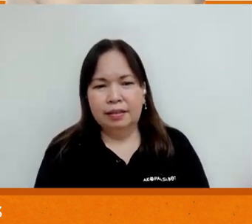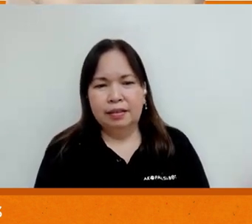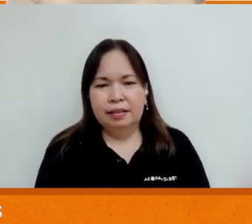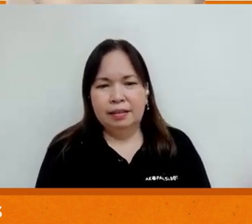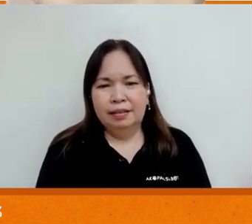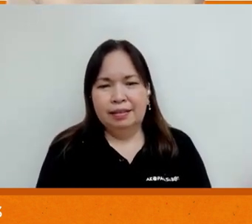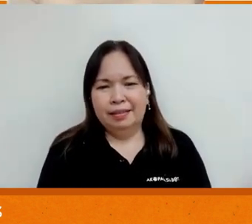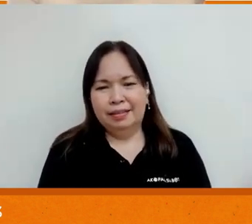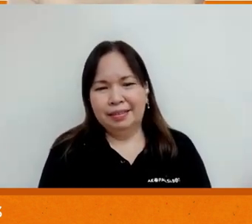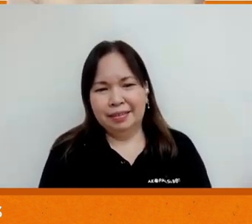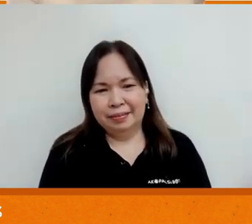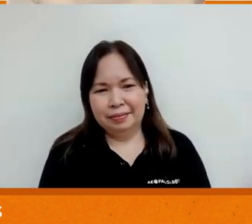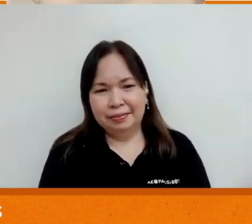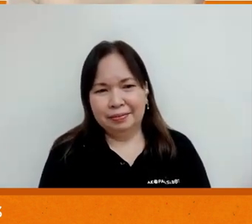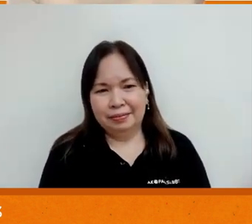Yeah.